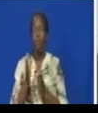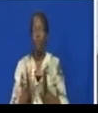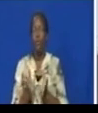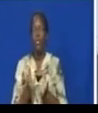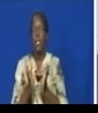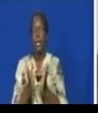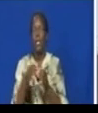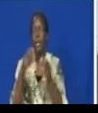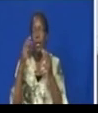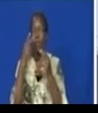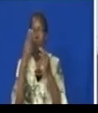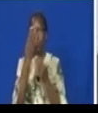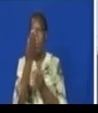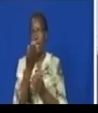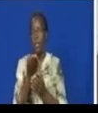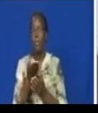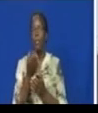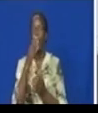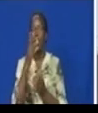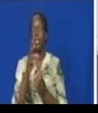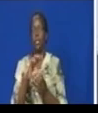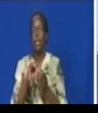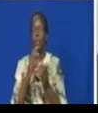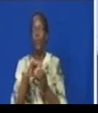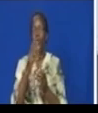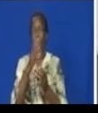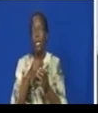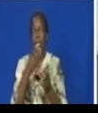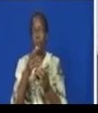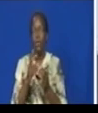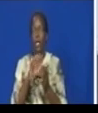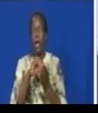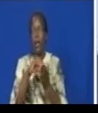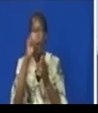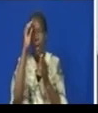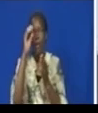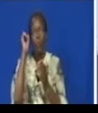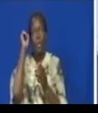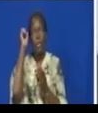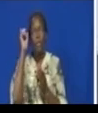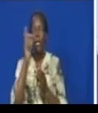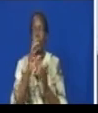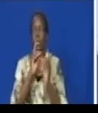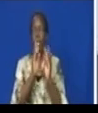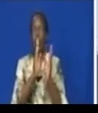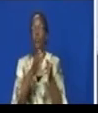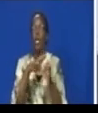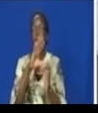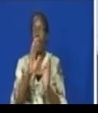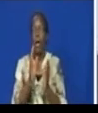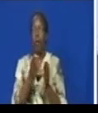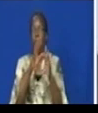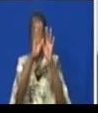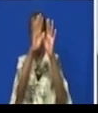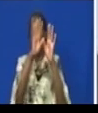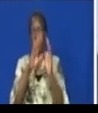body. It is expected of a learner to understand these forces, their directions, and importantly, how they